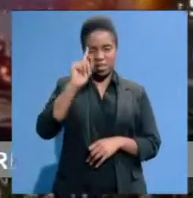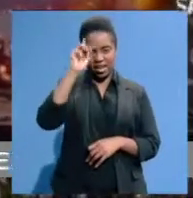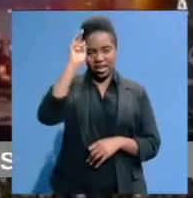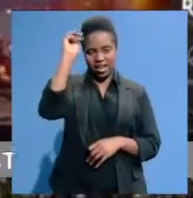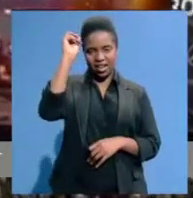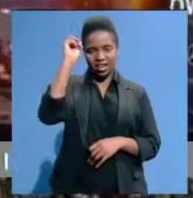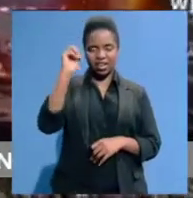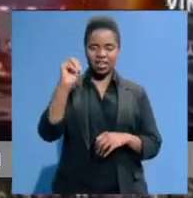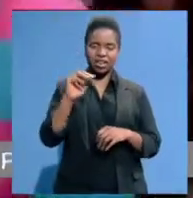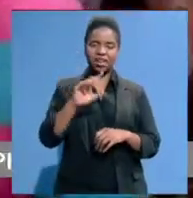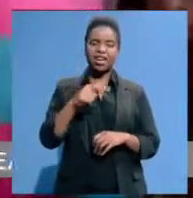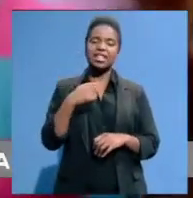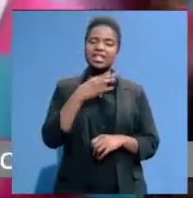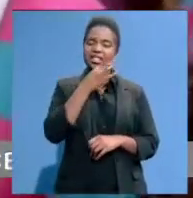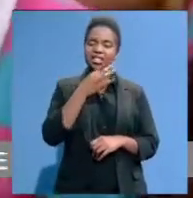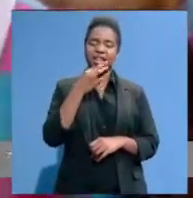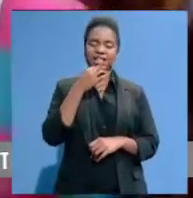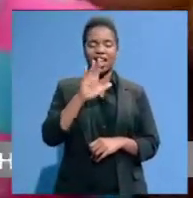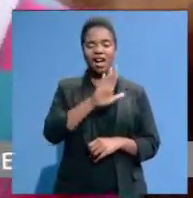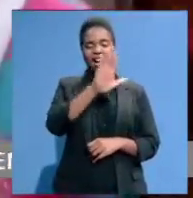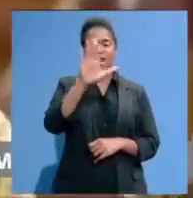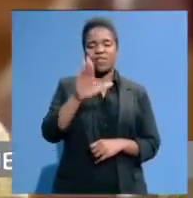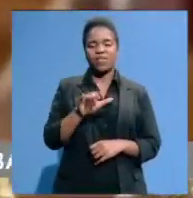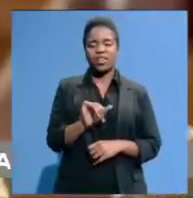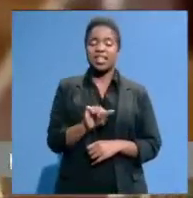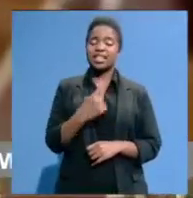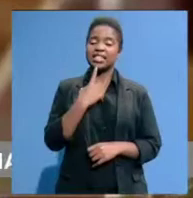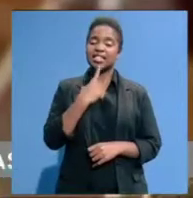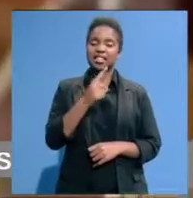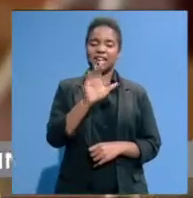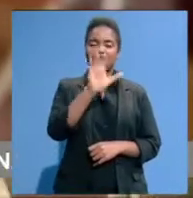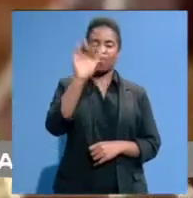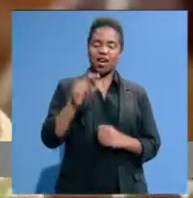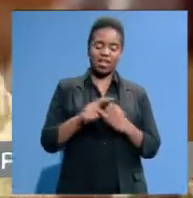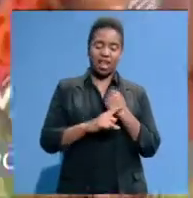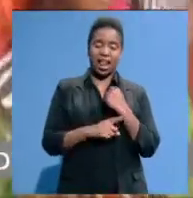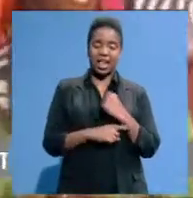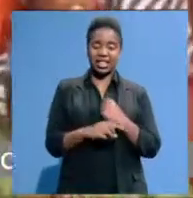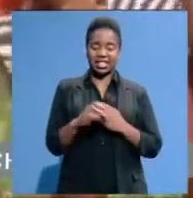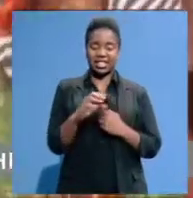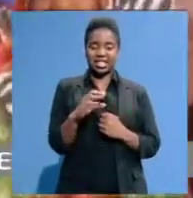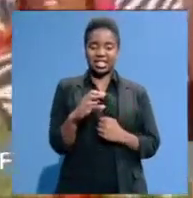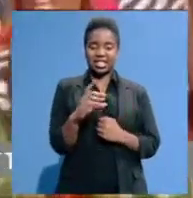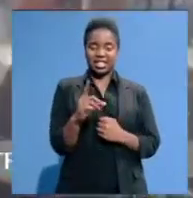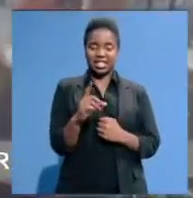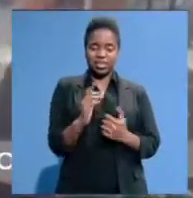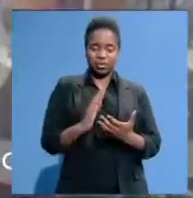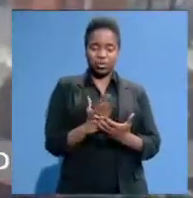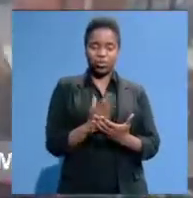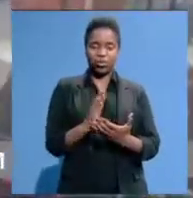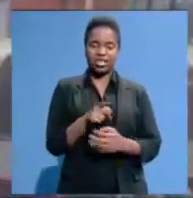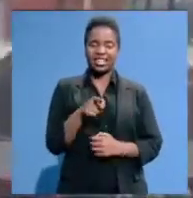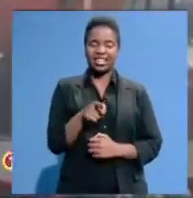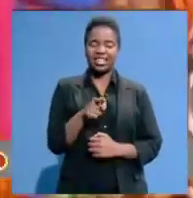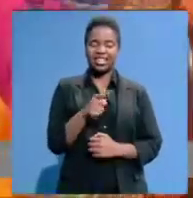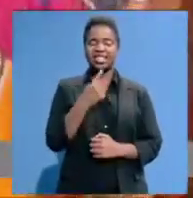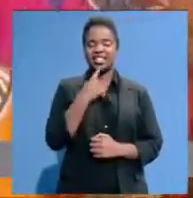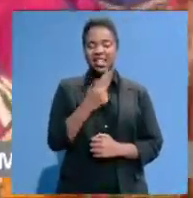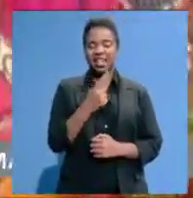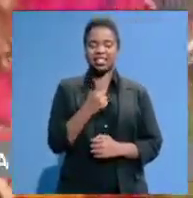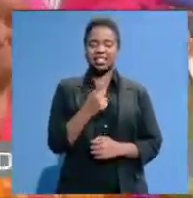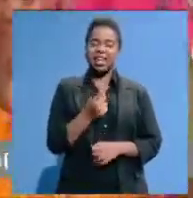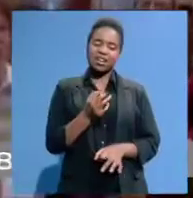you and came to your personal concert with Umamo Graça, what tribute would you have for him, Tata, as we say goodbye to him